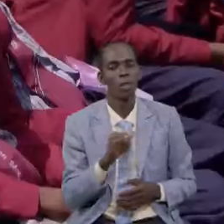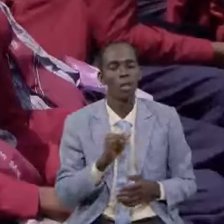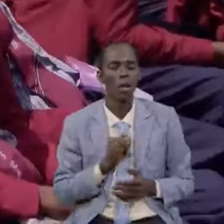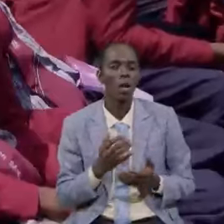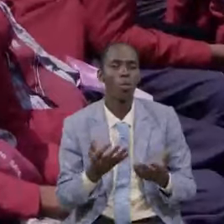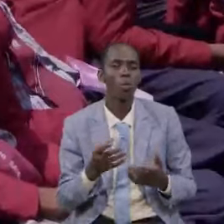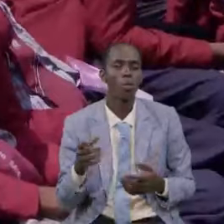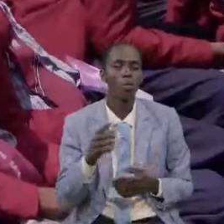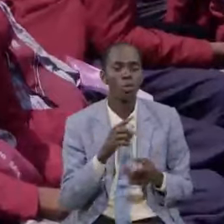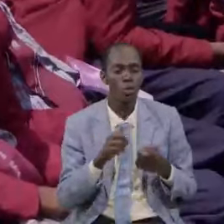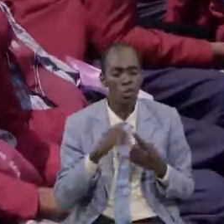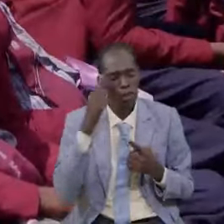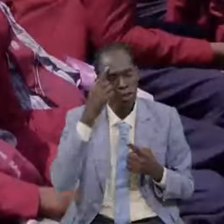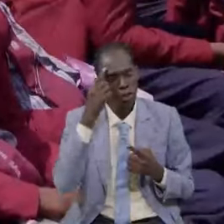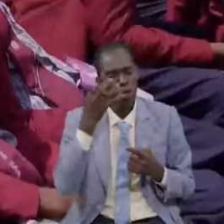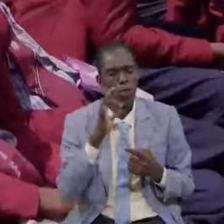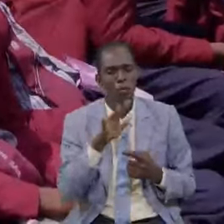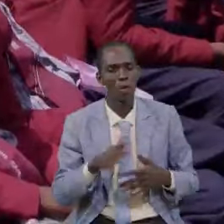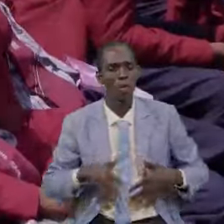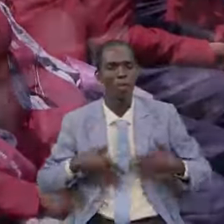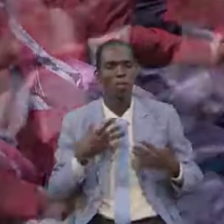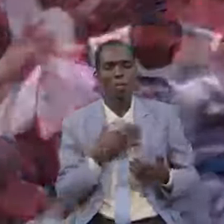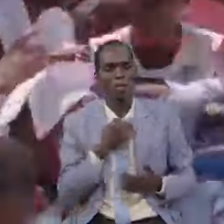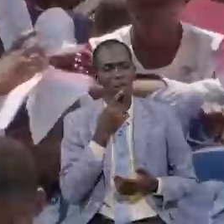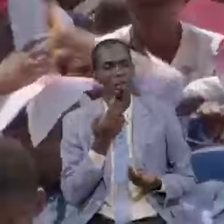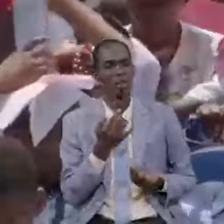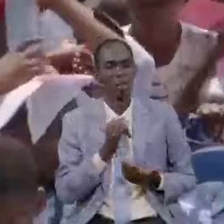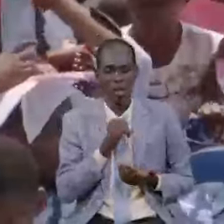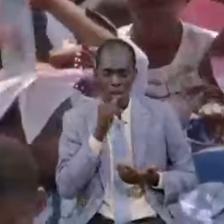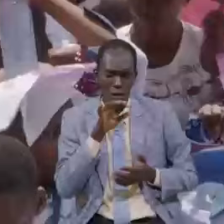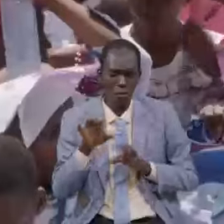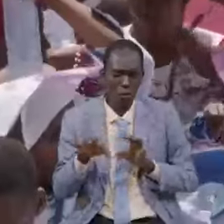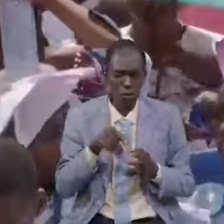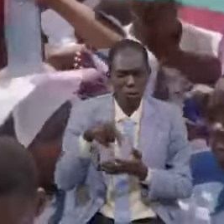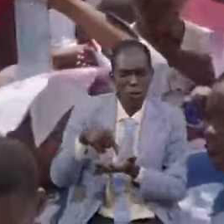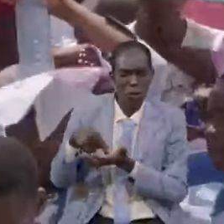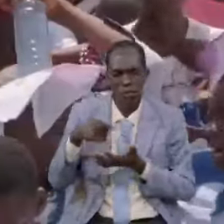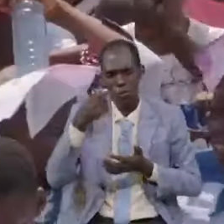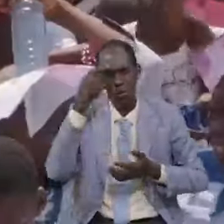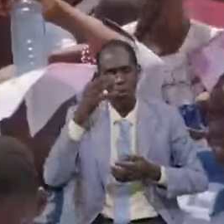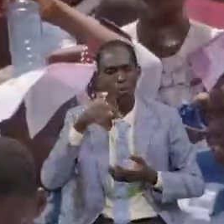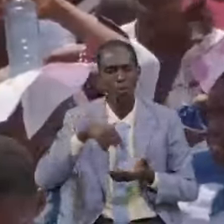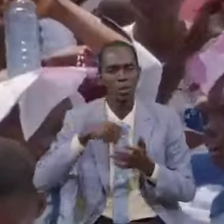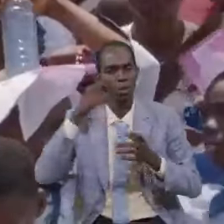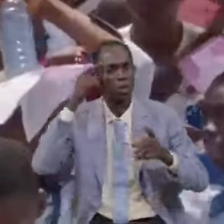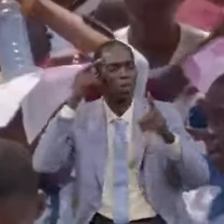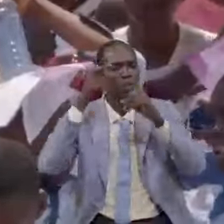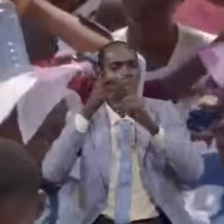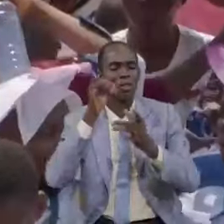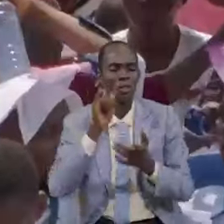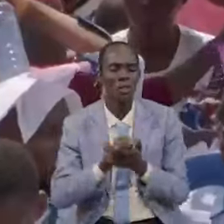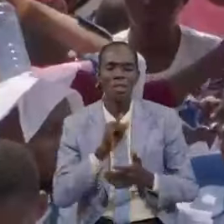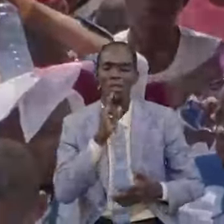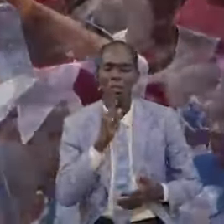and say, I'm doing this because of this goal. That's my ideal. That's the